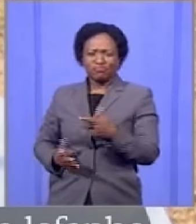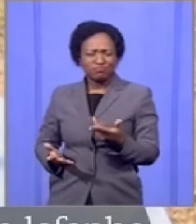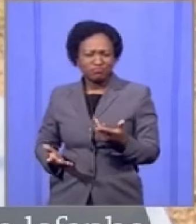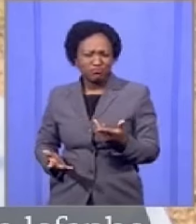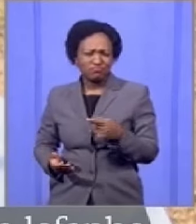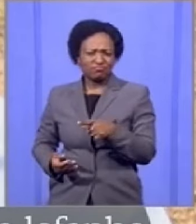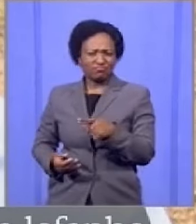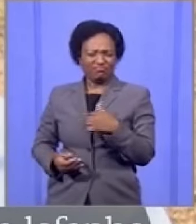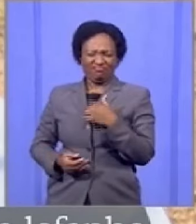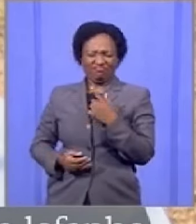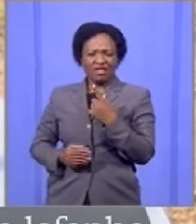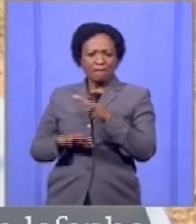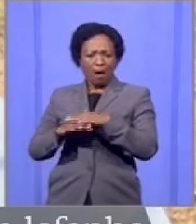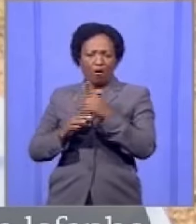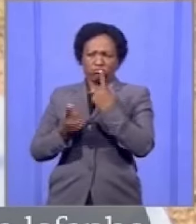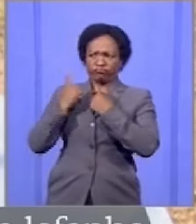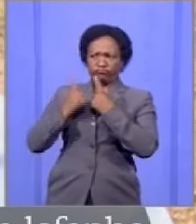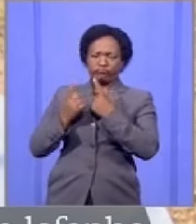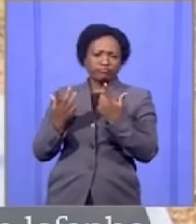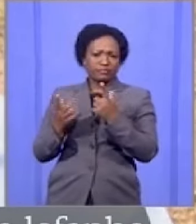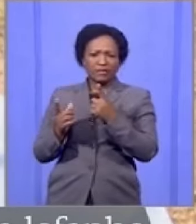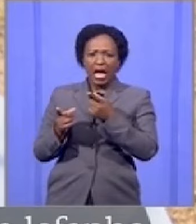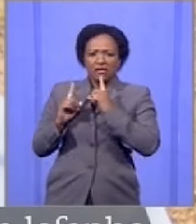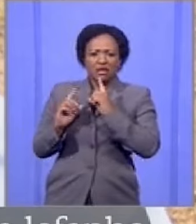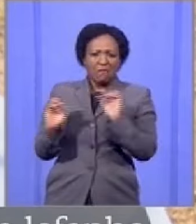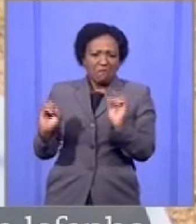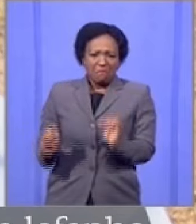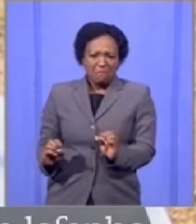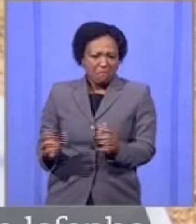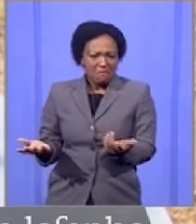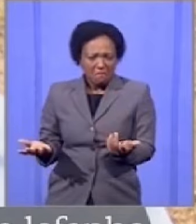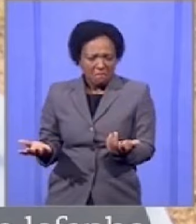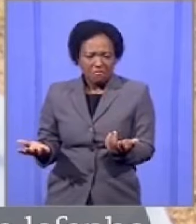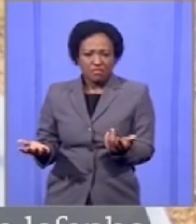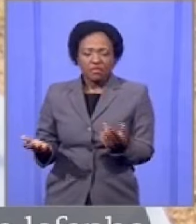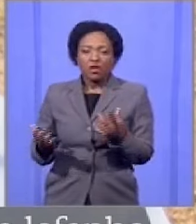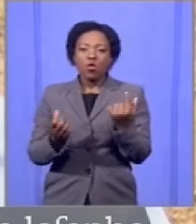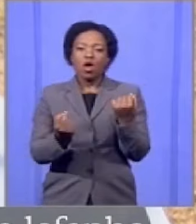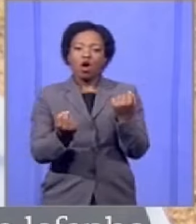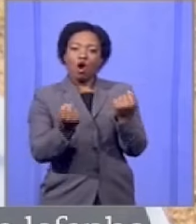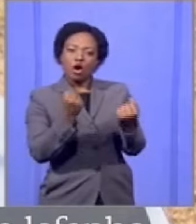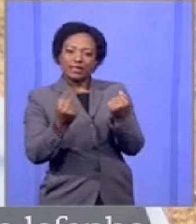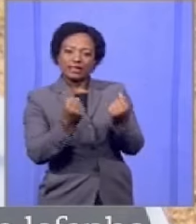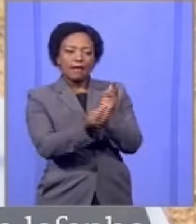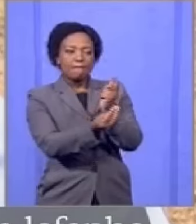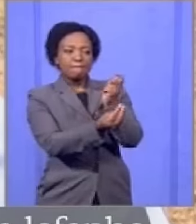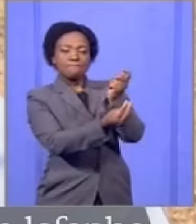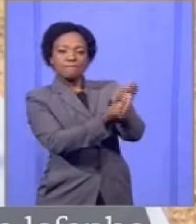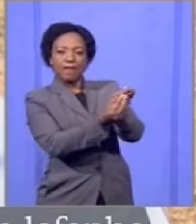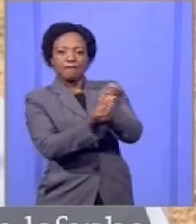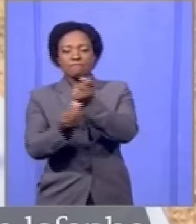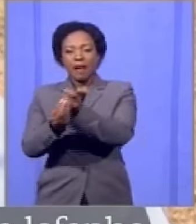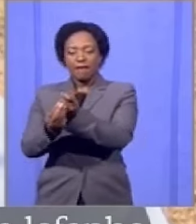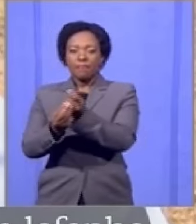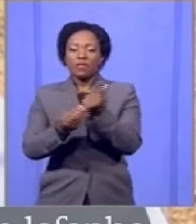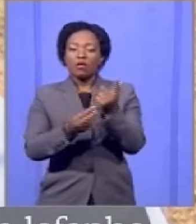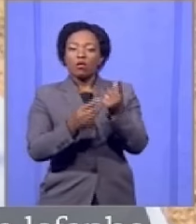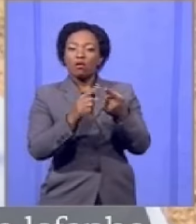more questions than answers, because we were sitting with court judgments both from the Magistrate Court in